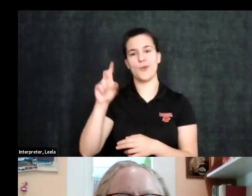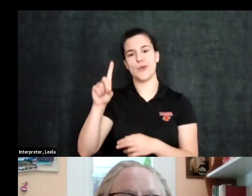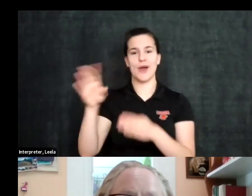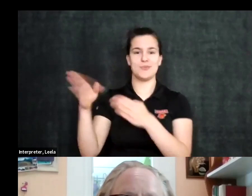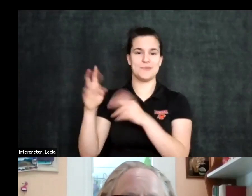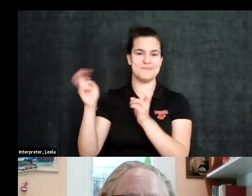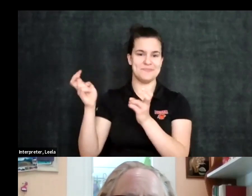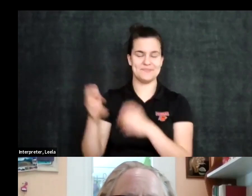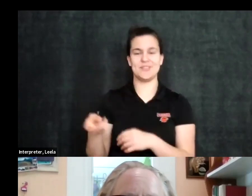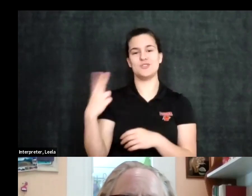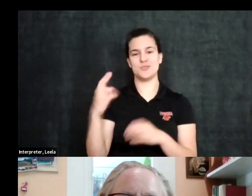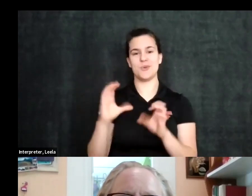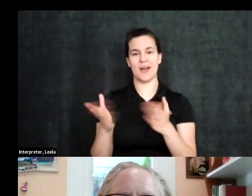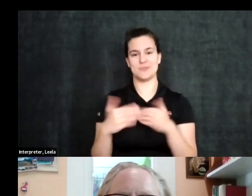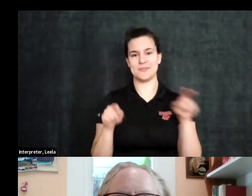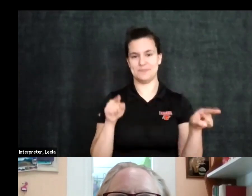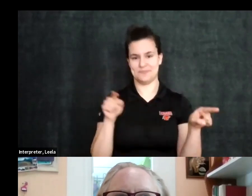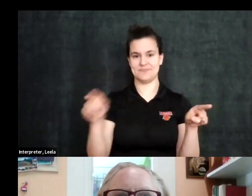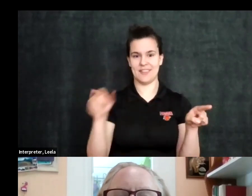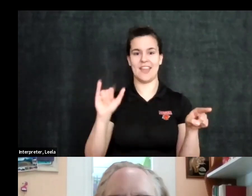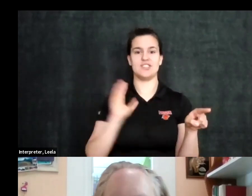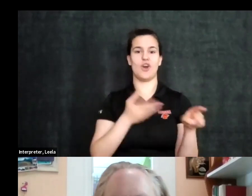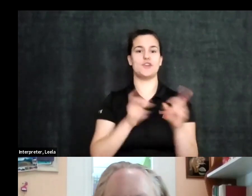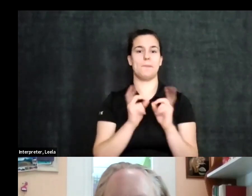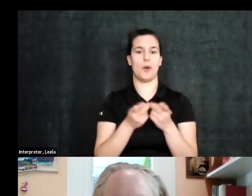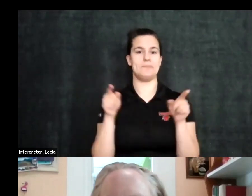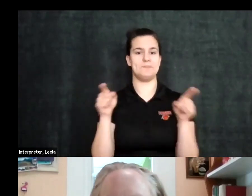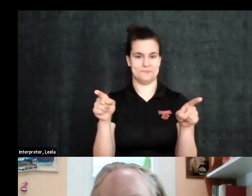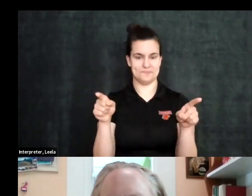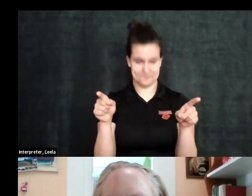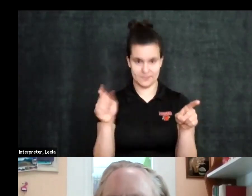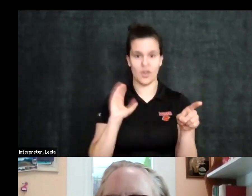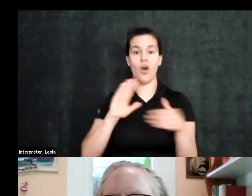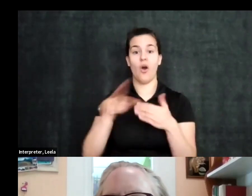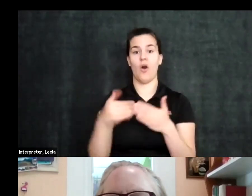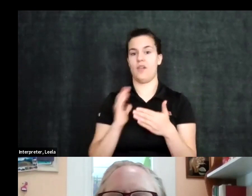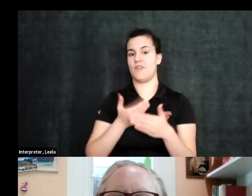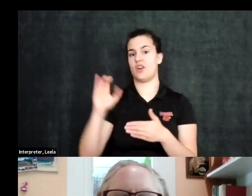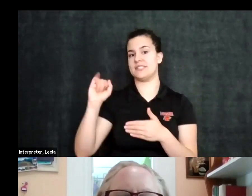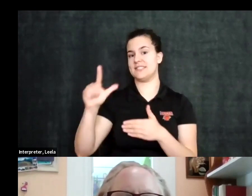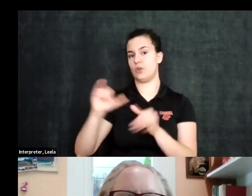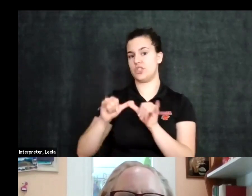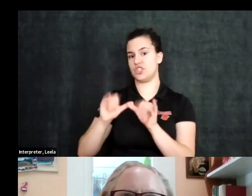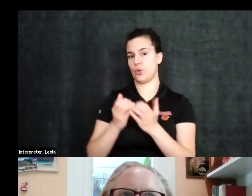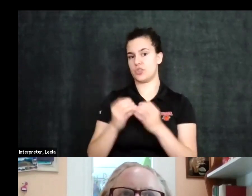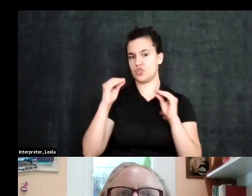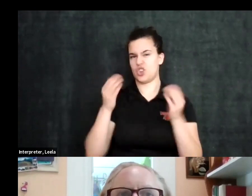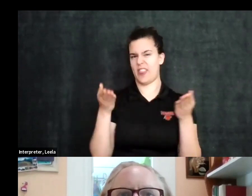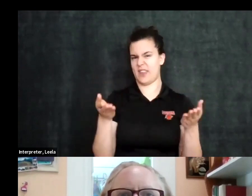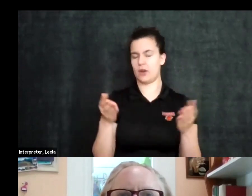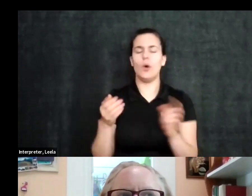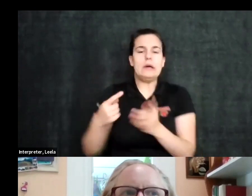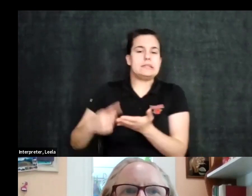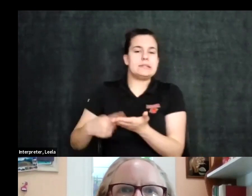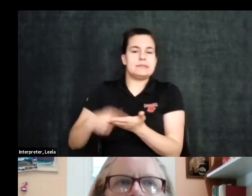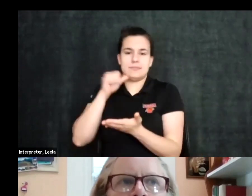two main classrooms for our department where our civil engineering courses are taught, with a few exceptions,